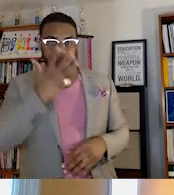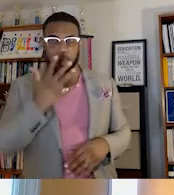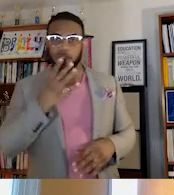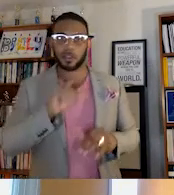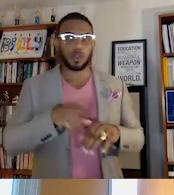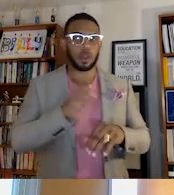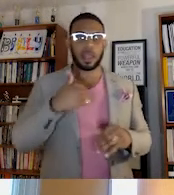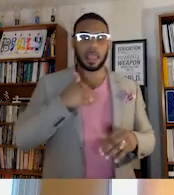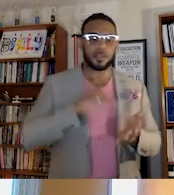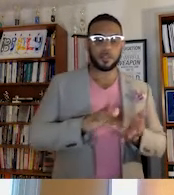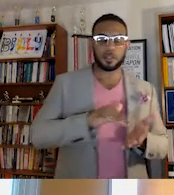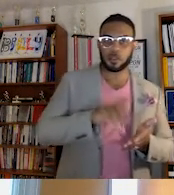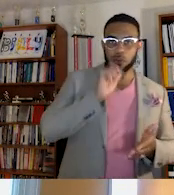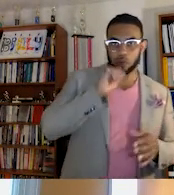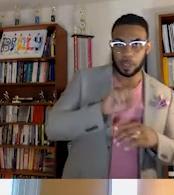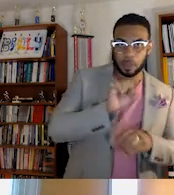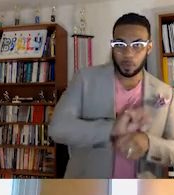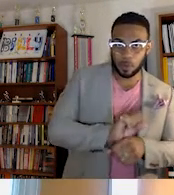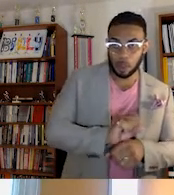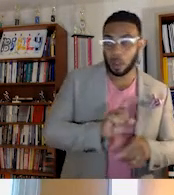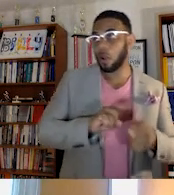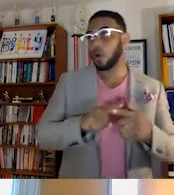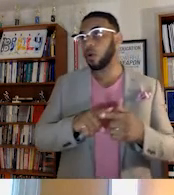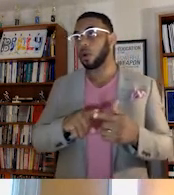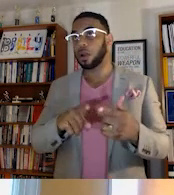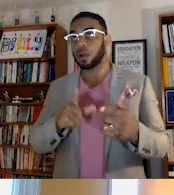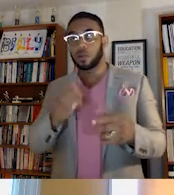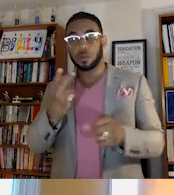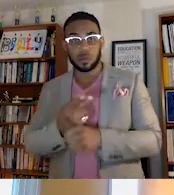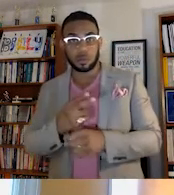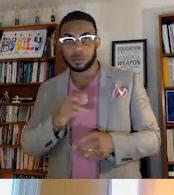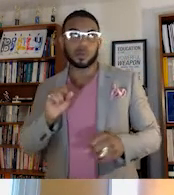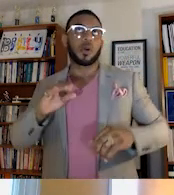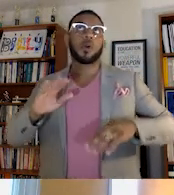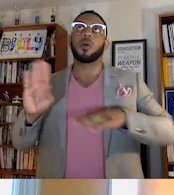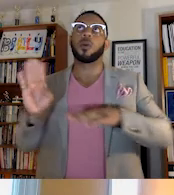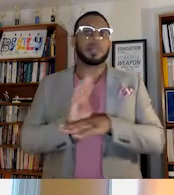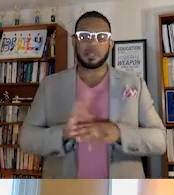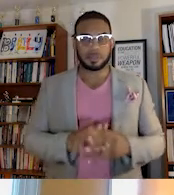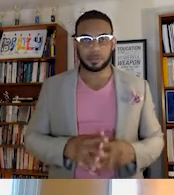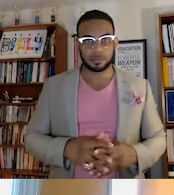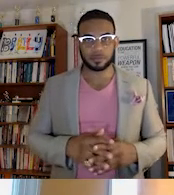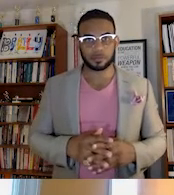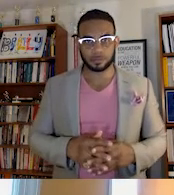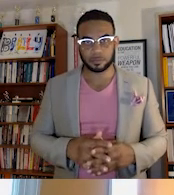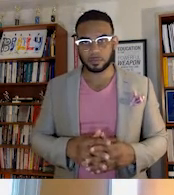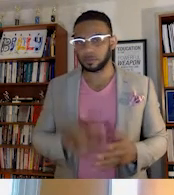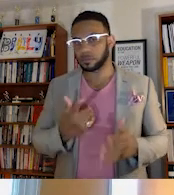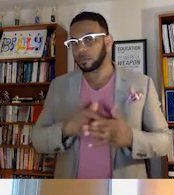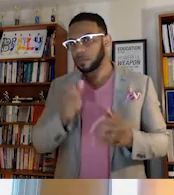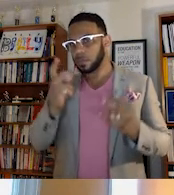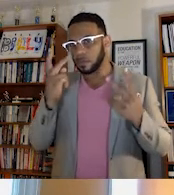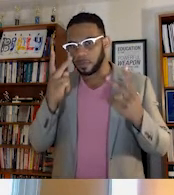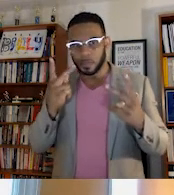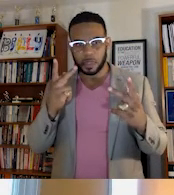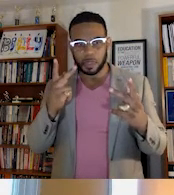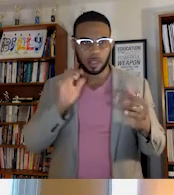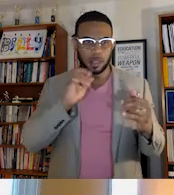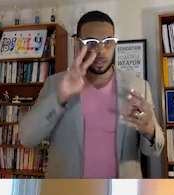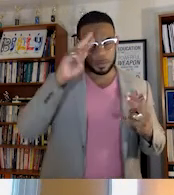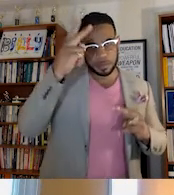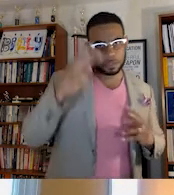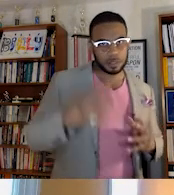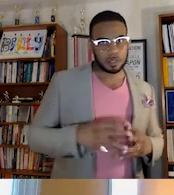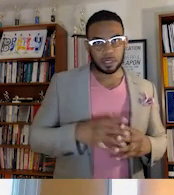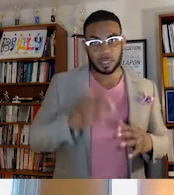no longer have the excuse that you were at work, or, you were just so busy. And what you were seeing could have been